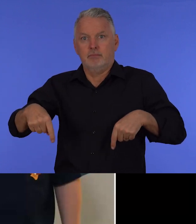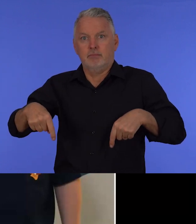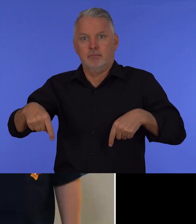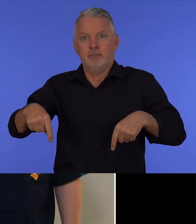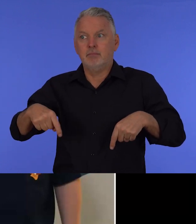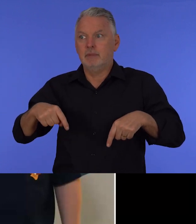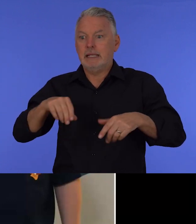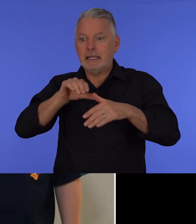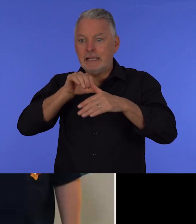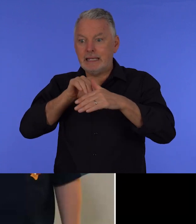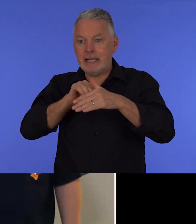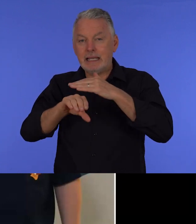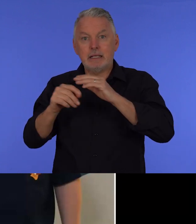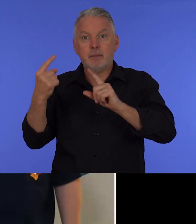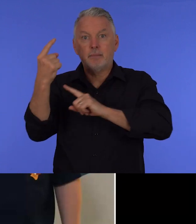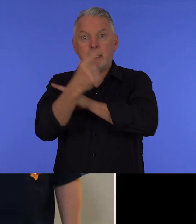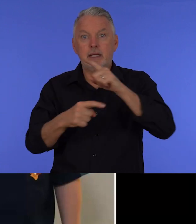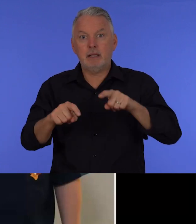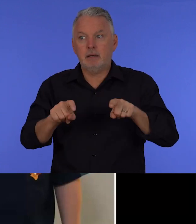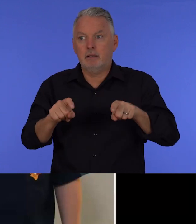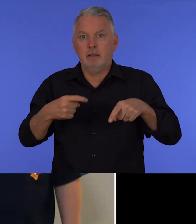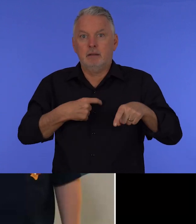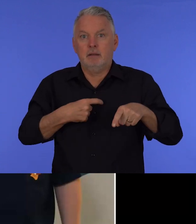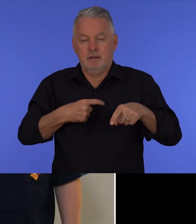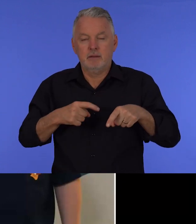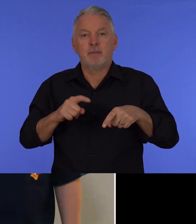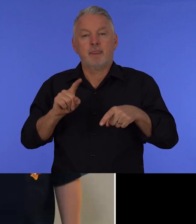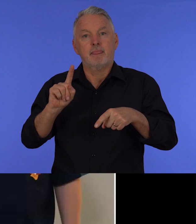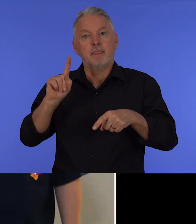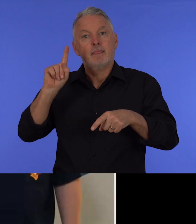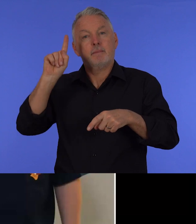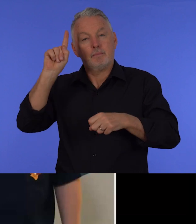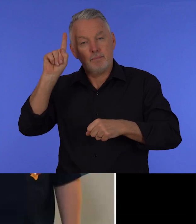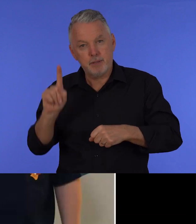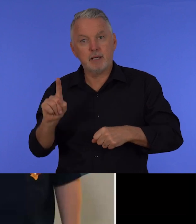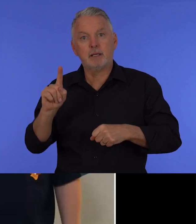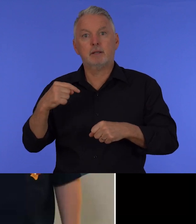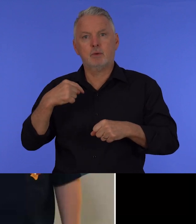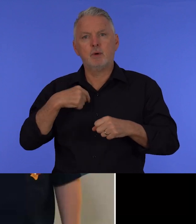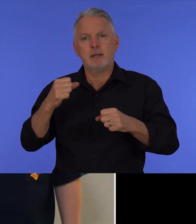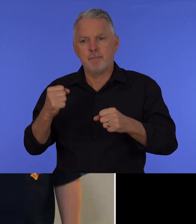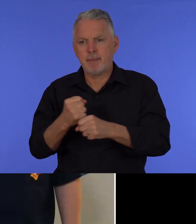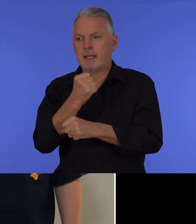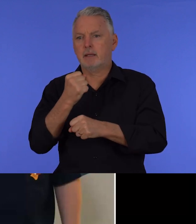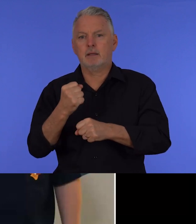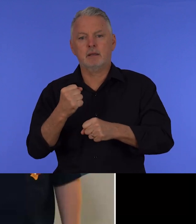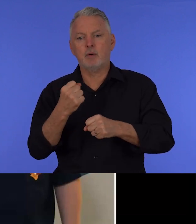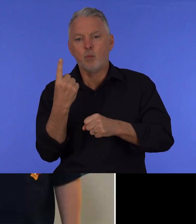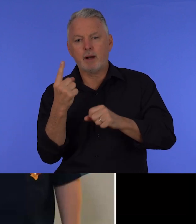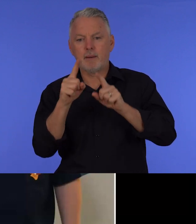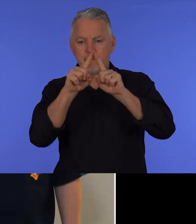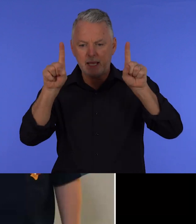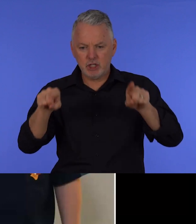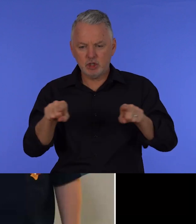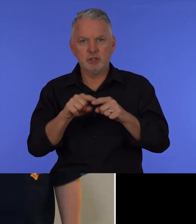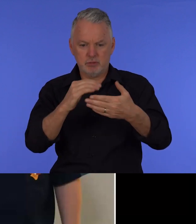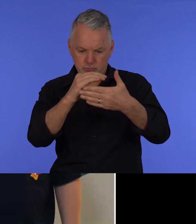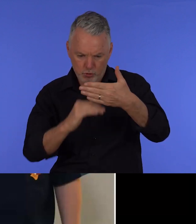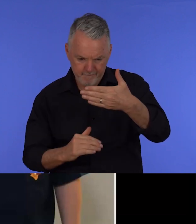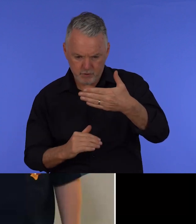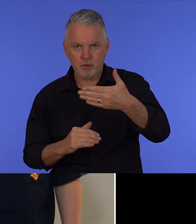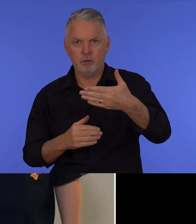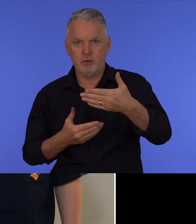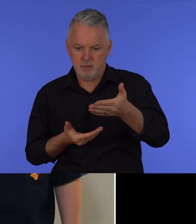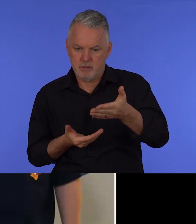I remember I was almost shaking in my boots, and it was that fear of rejection. But I went in, we recently made a